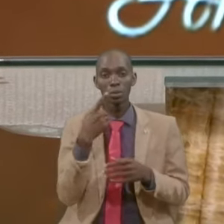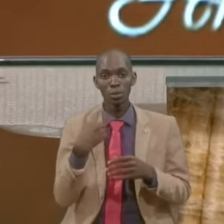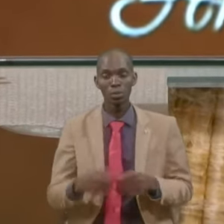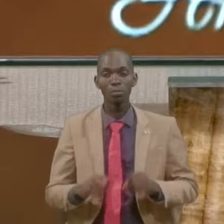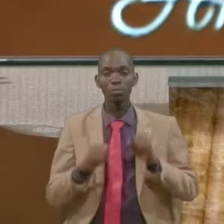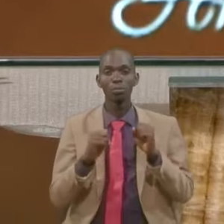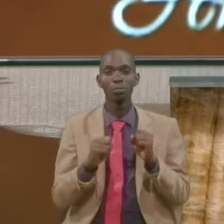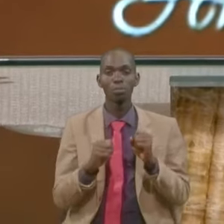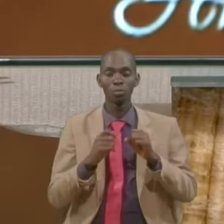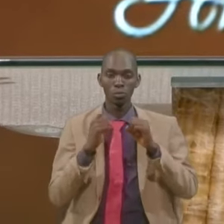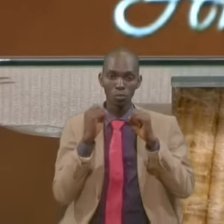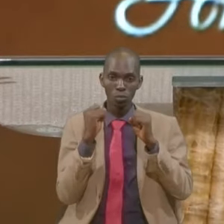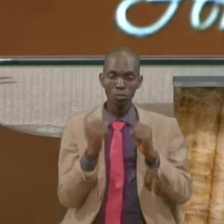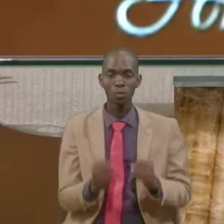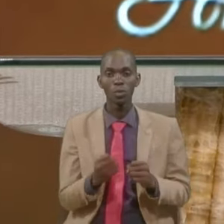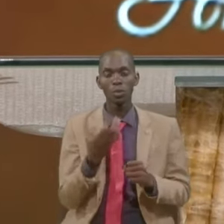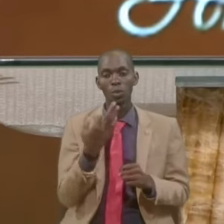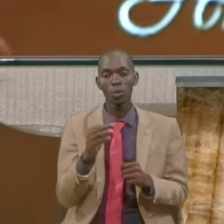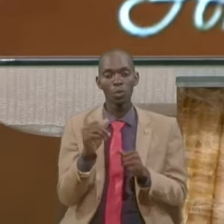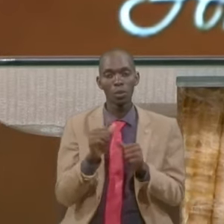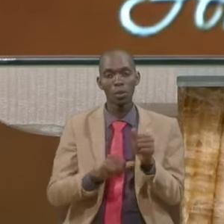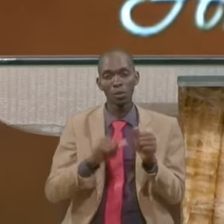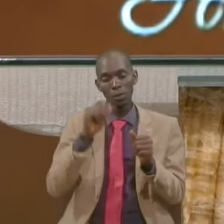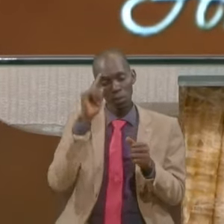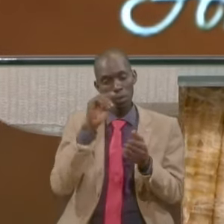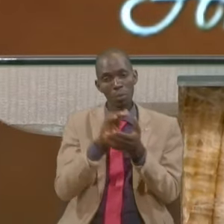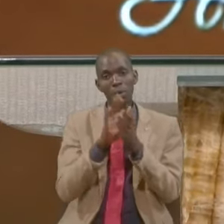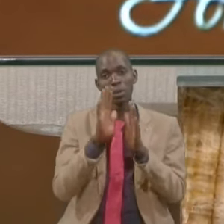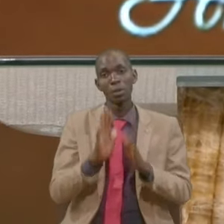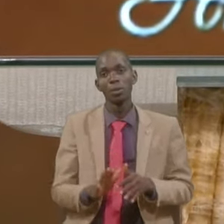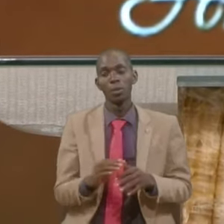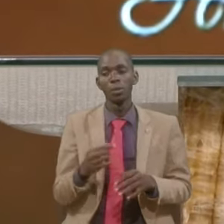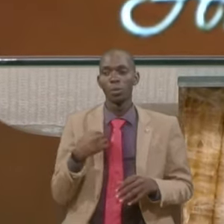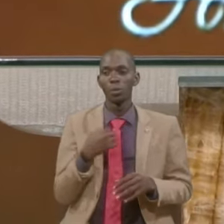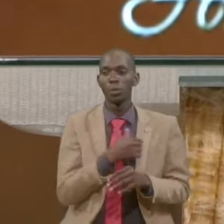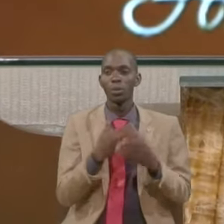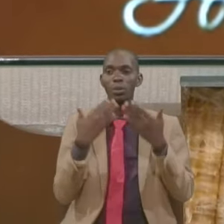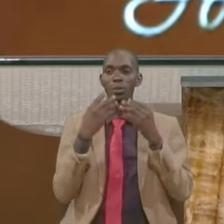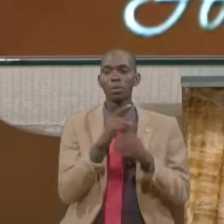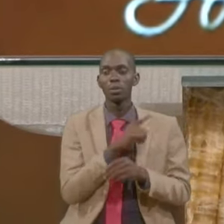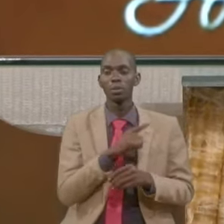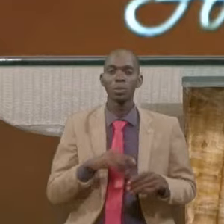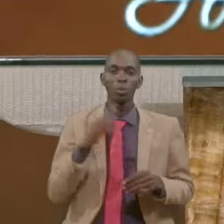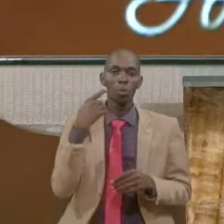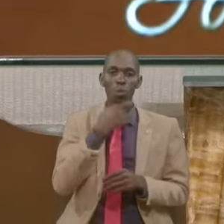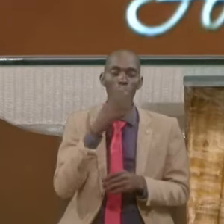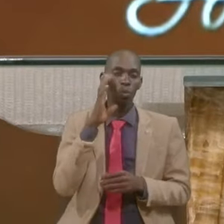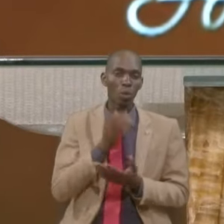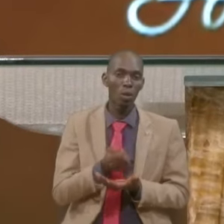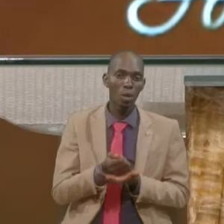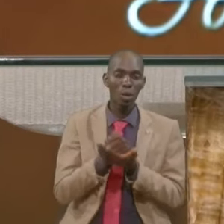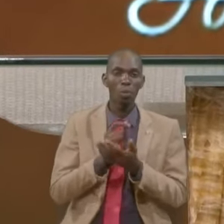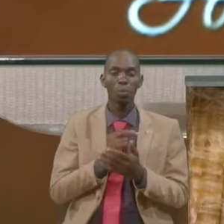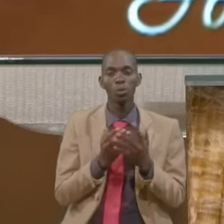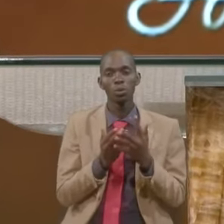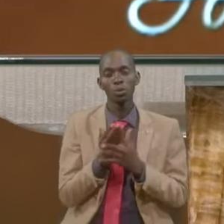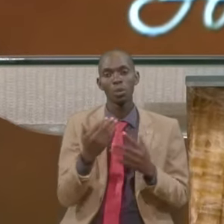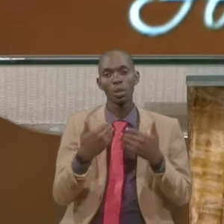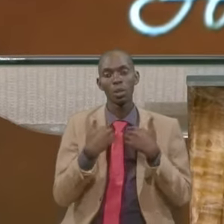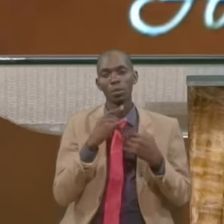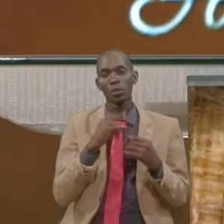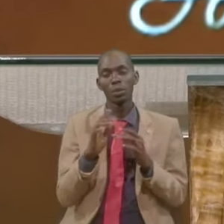backbone of the believer. And we thank the Lord he's seen us through having the Bible